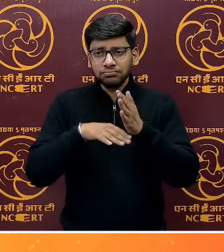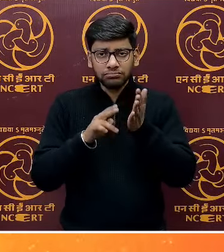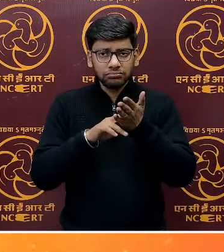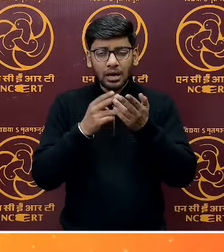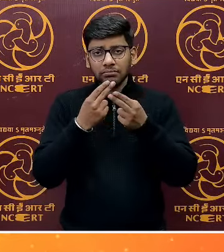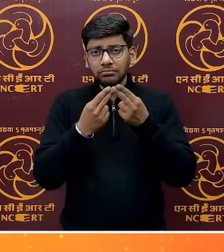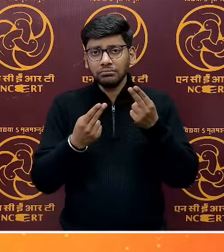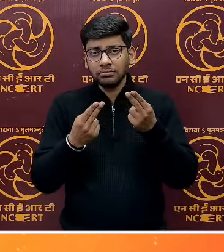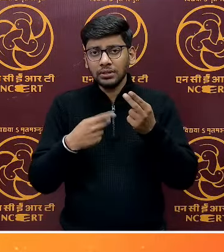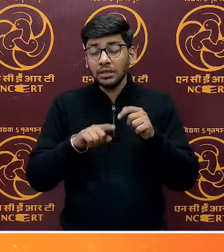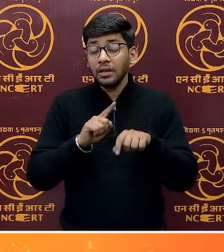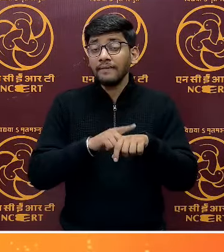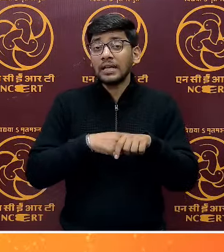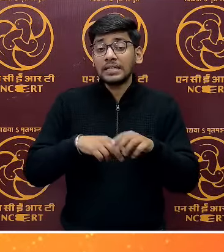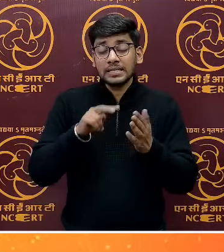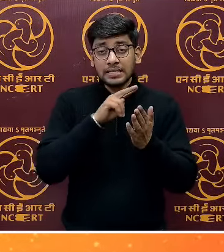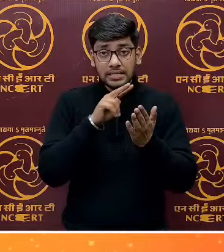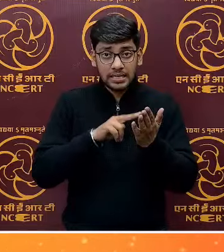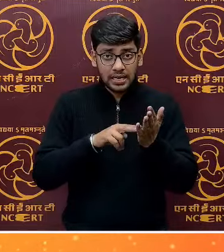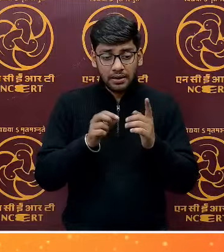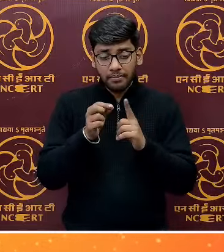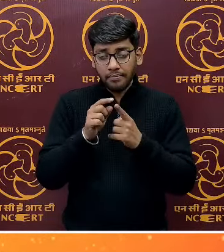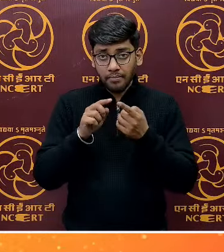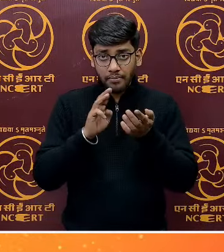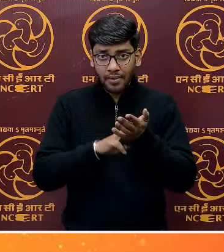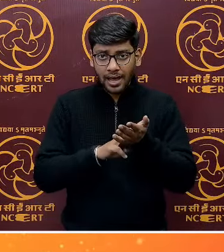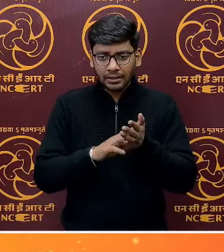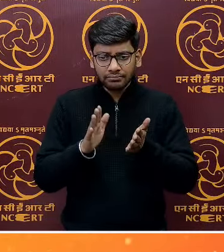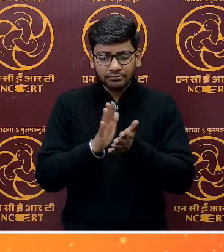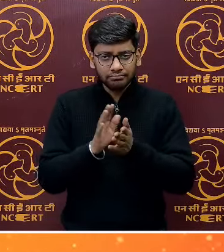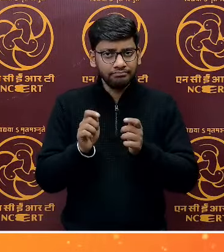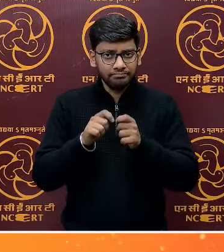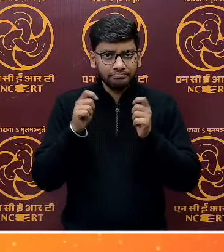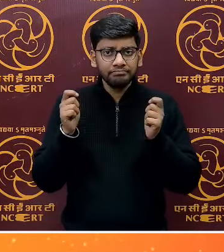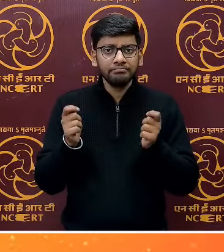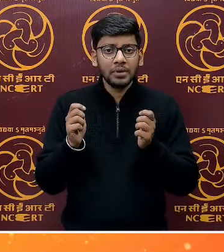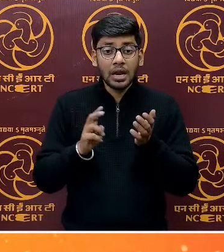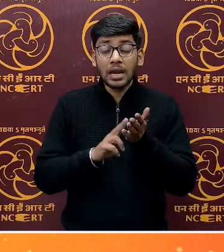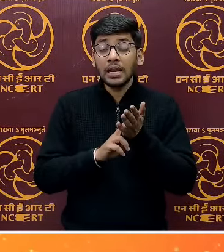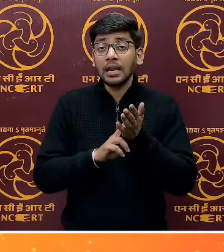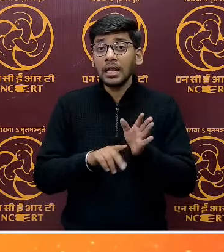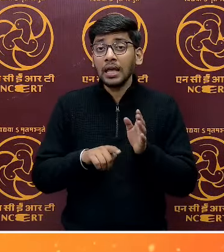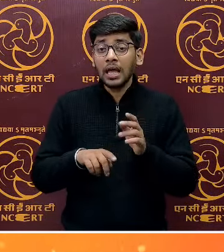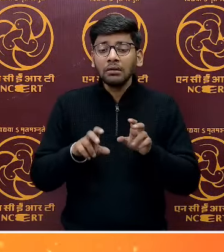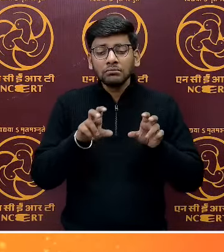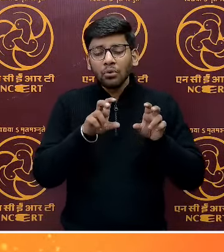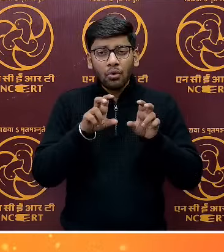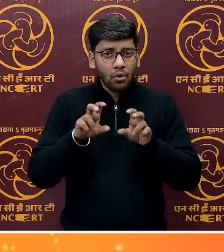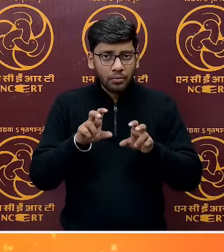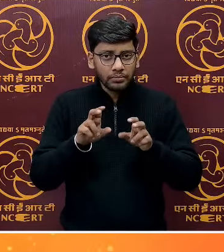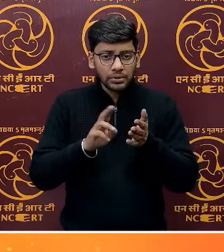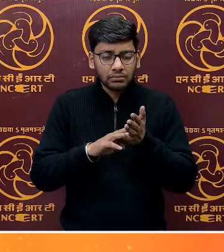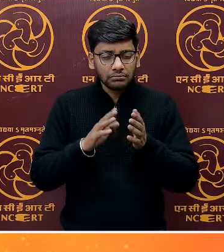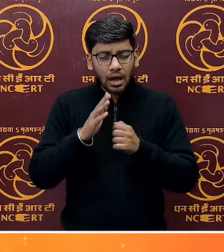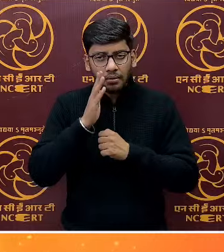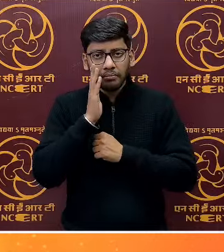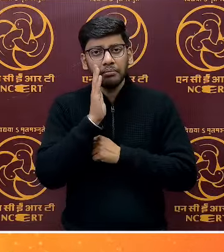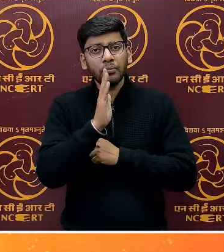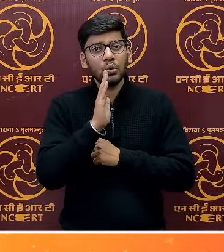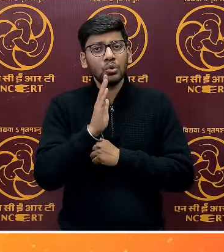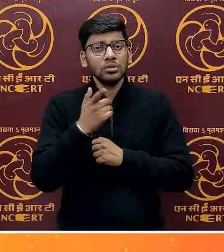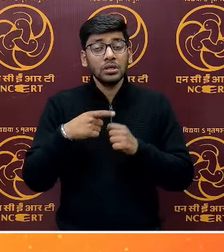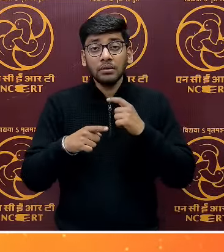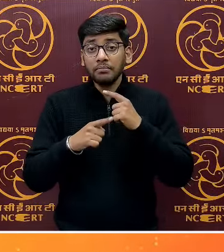One is, like we see, this is a poem that celebrates nature, so Okay. we should observe the music that the winds make,